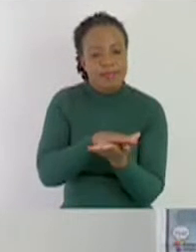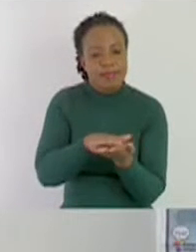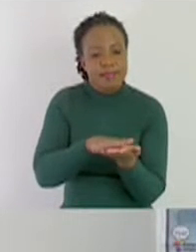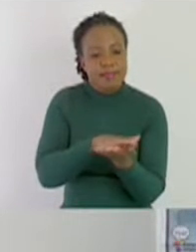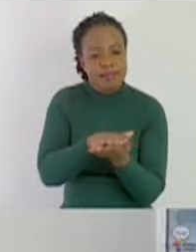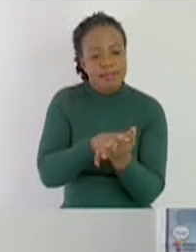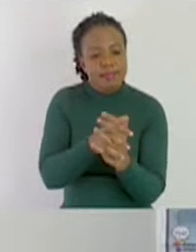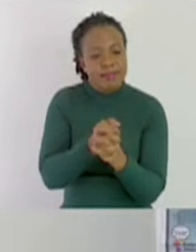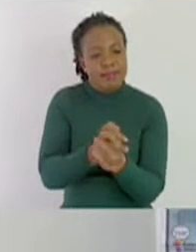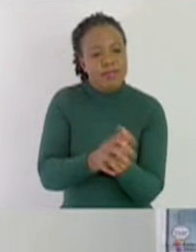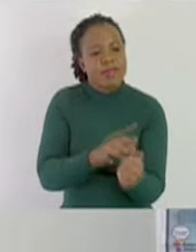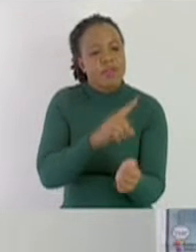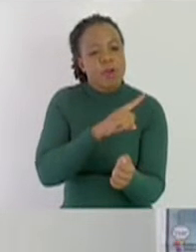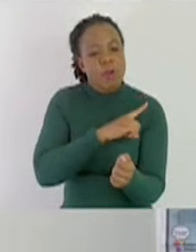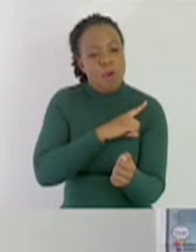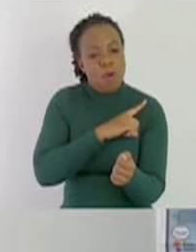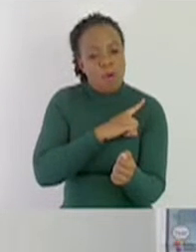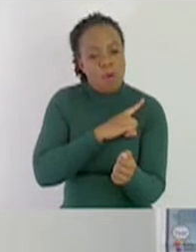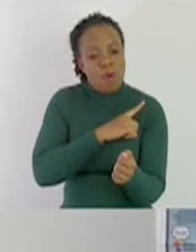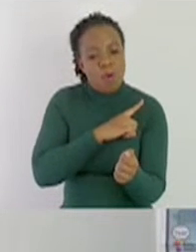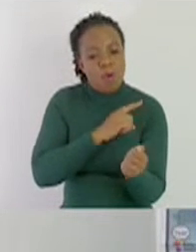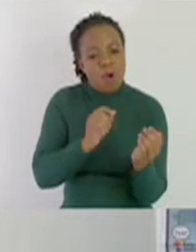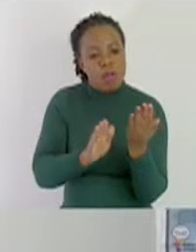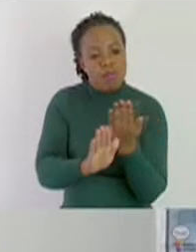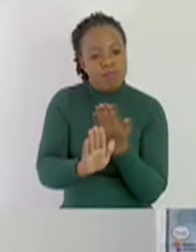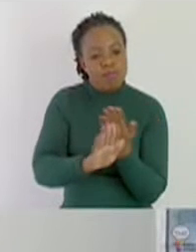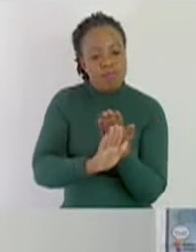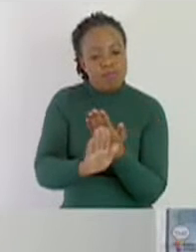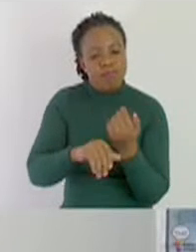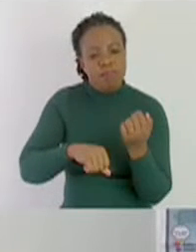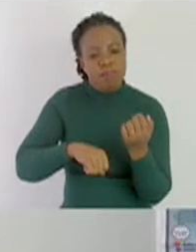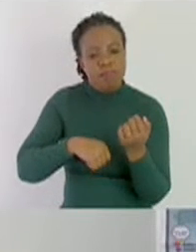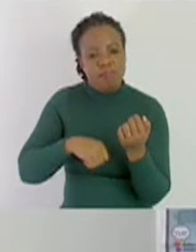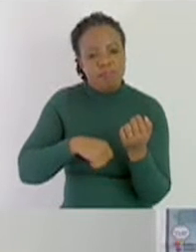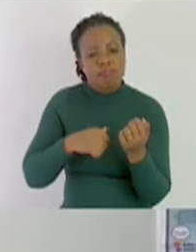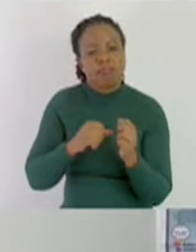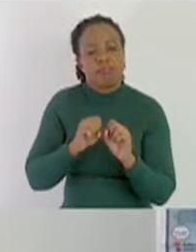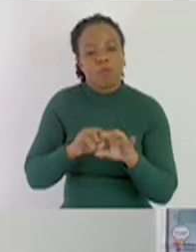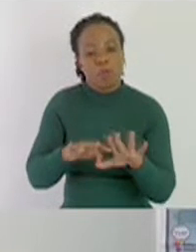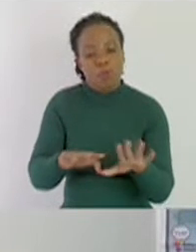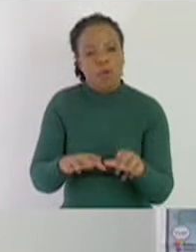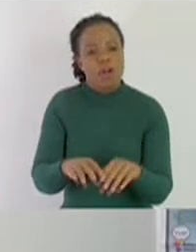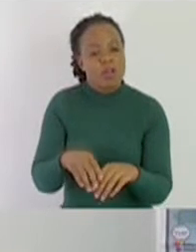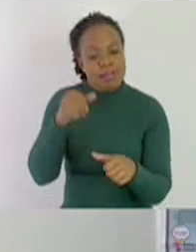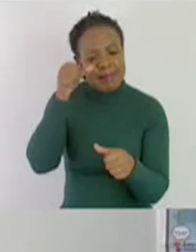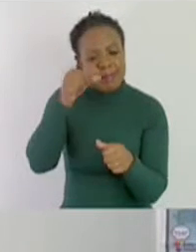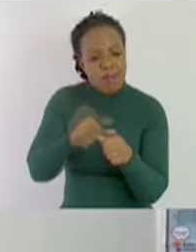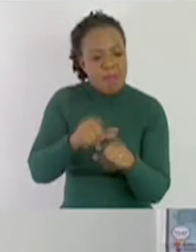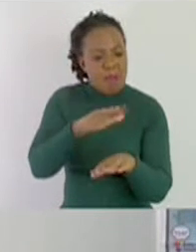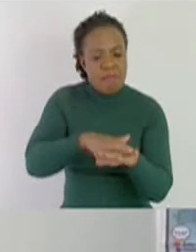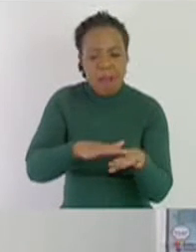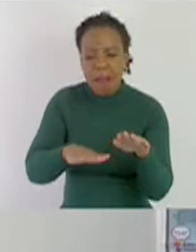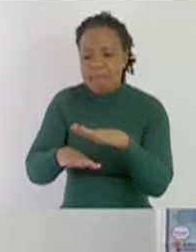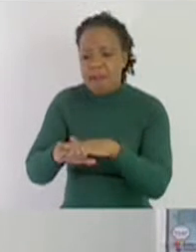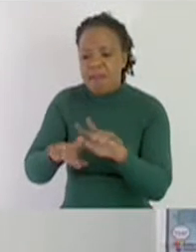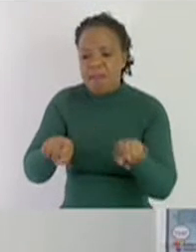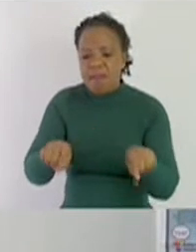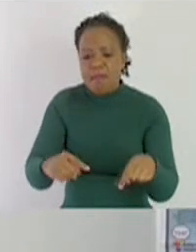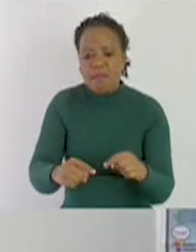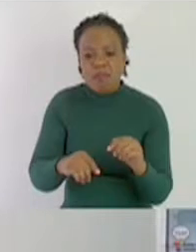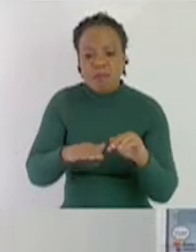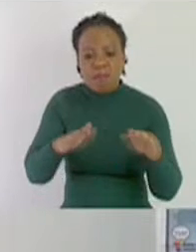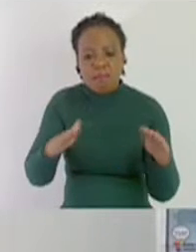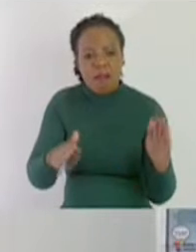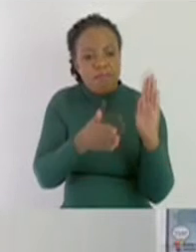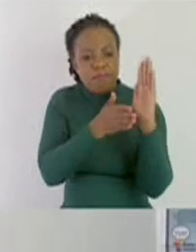every time. Remember, we are touching surfaces, we are touching desks, walls, and